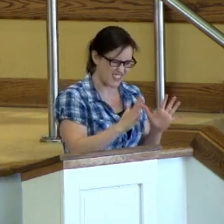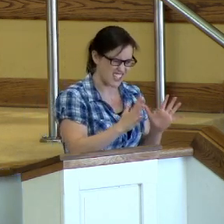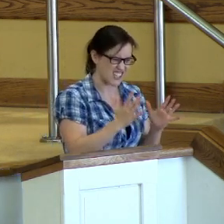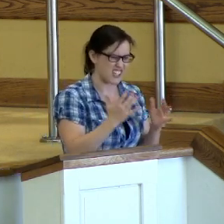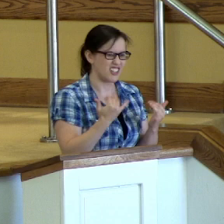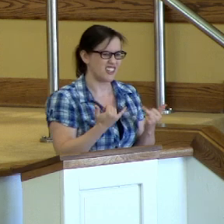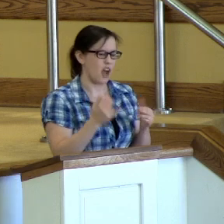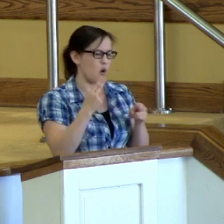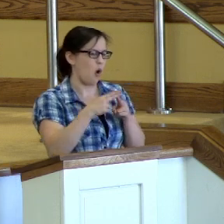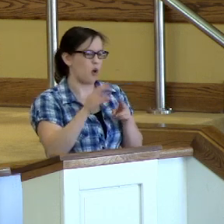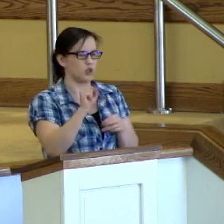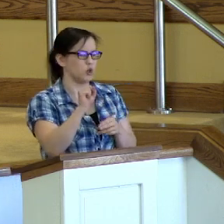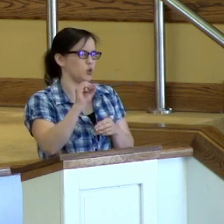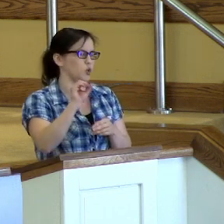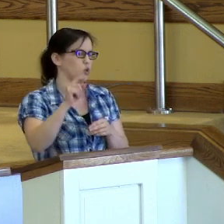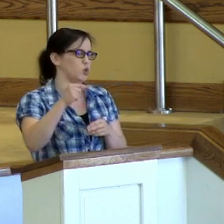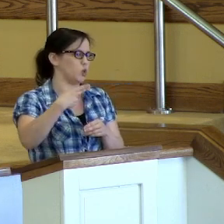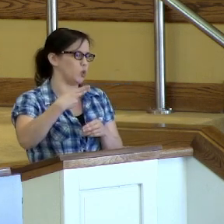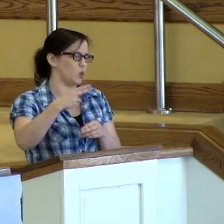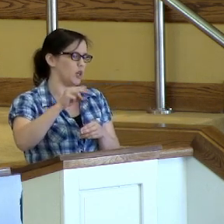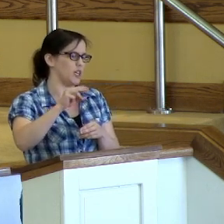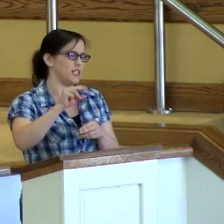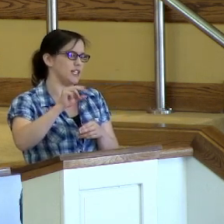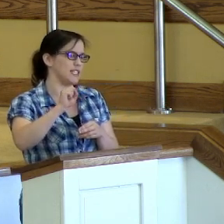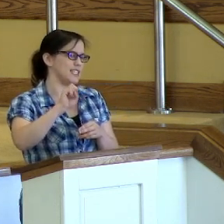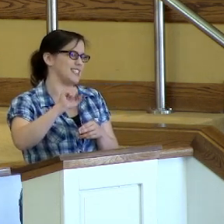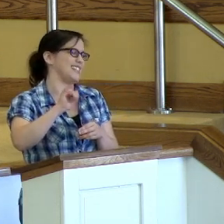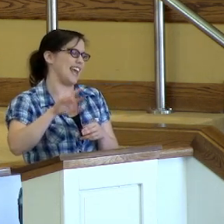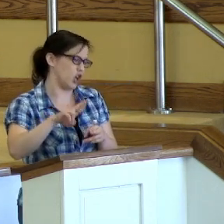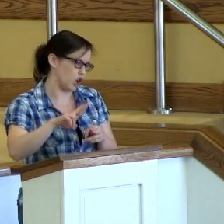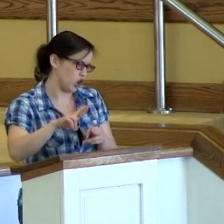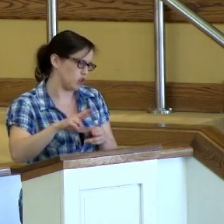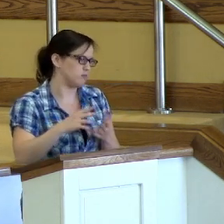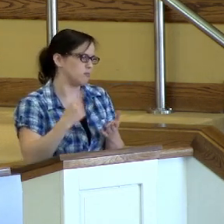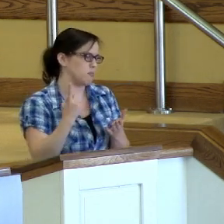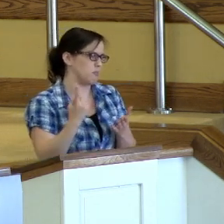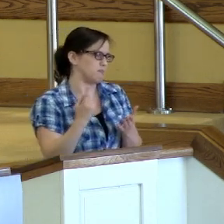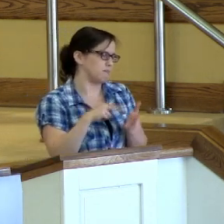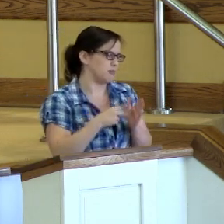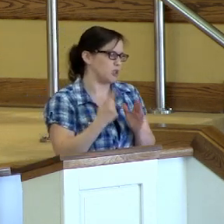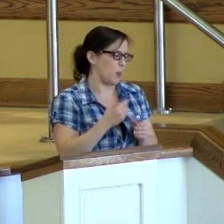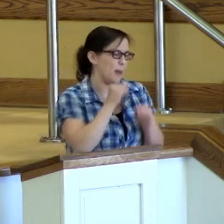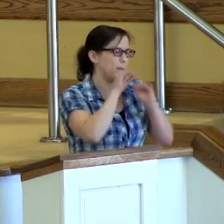Did the children of Israel slay with the sword among them that were slain by them?